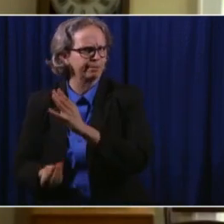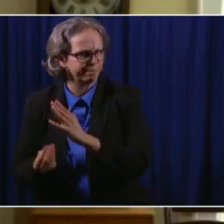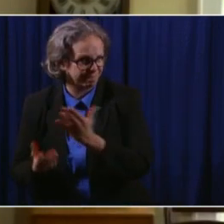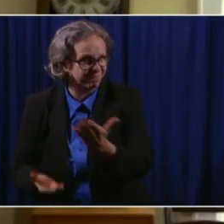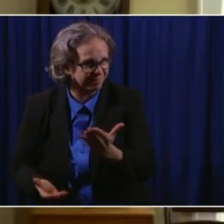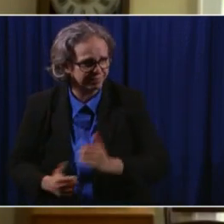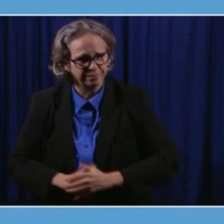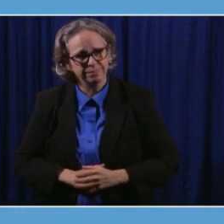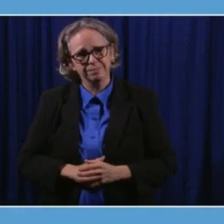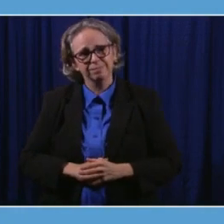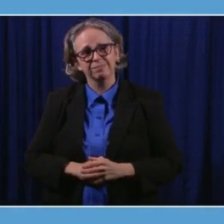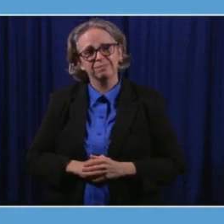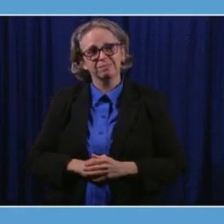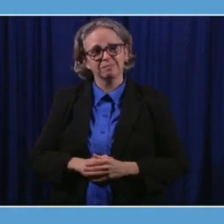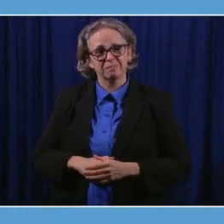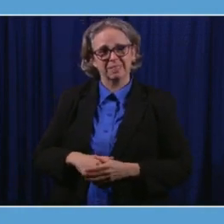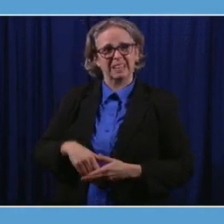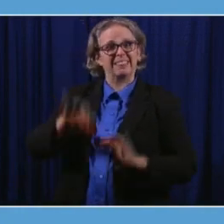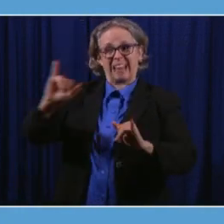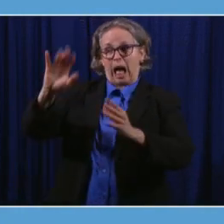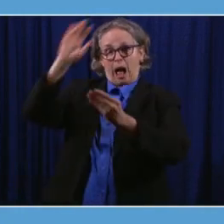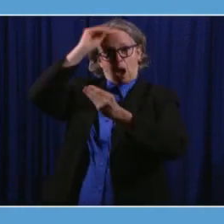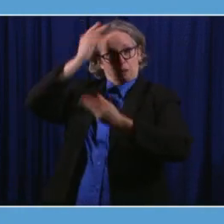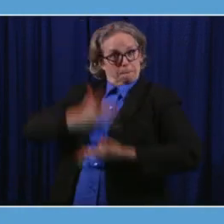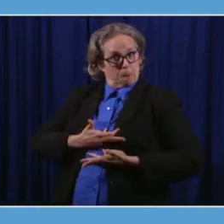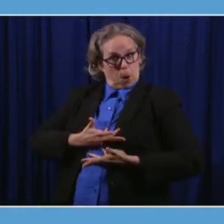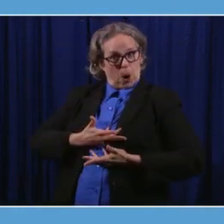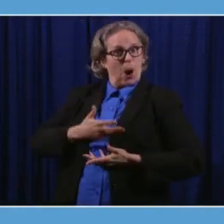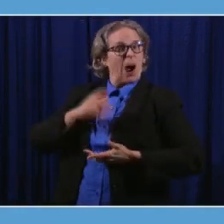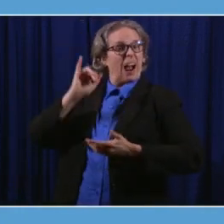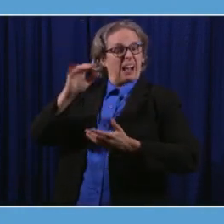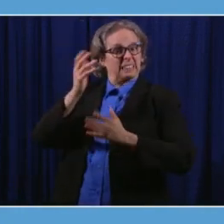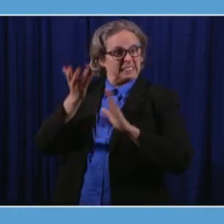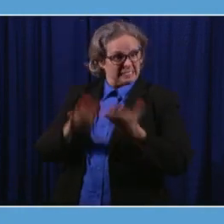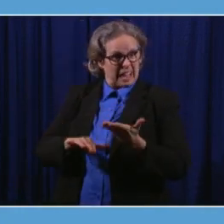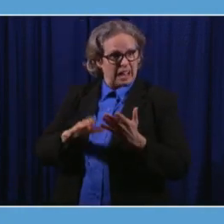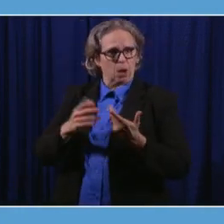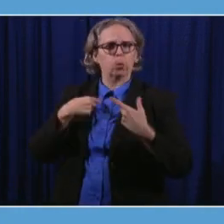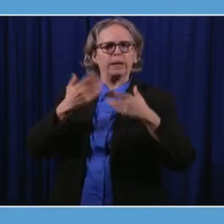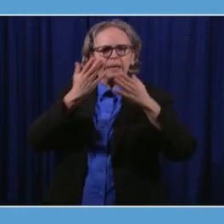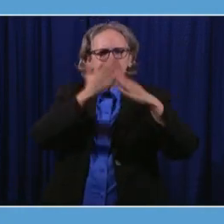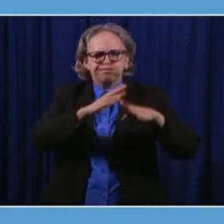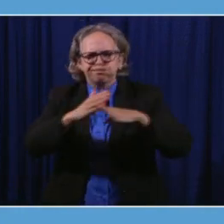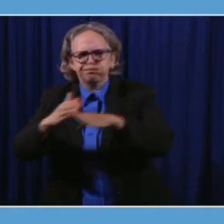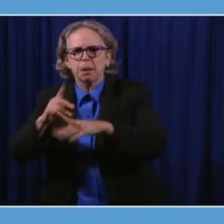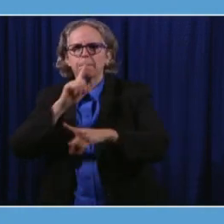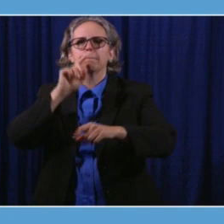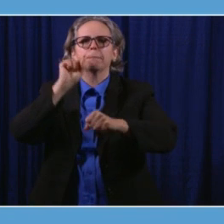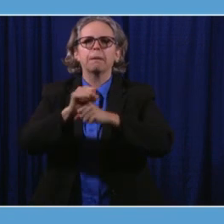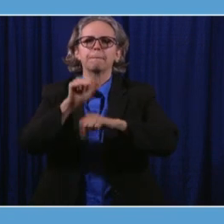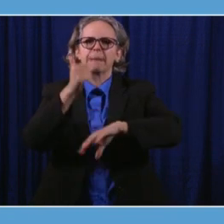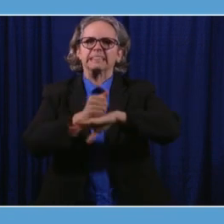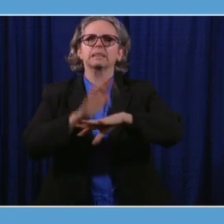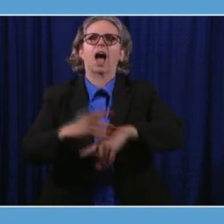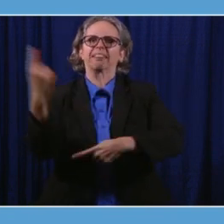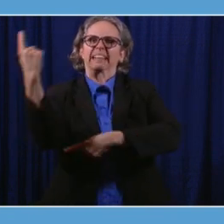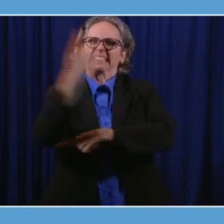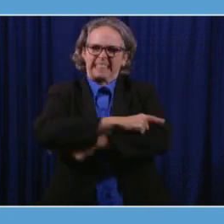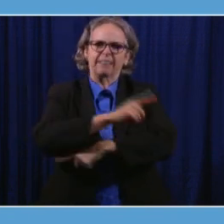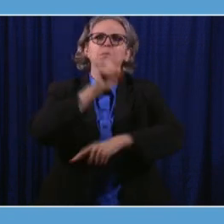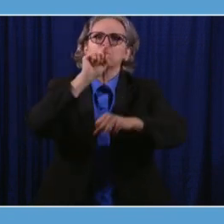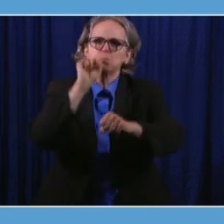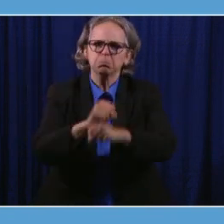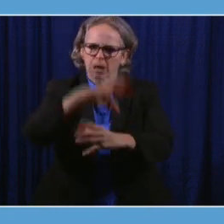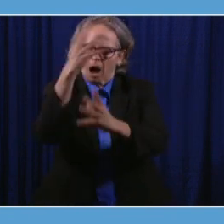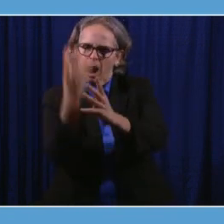date of death. So you'll see back here, there's one case that occurred May 6th that was reported